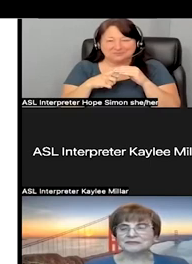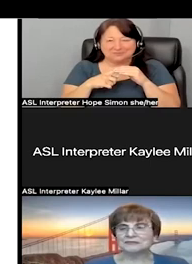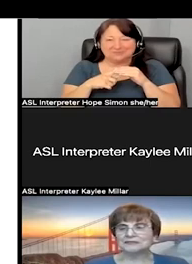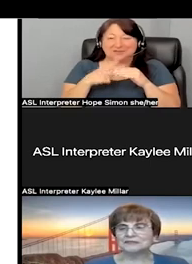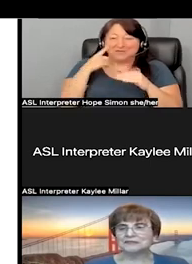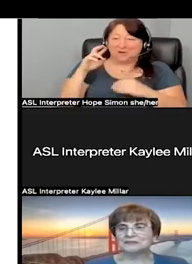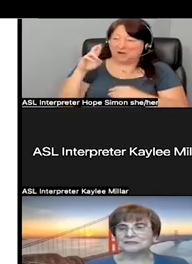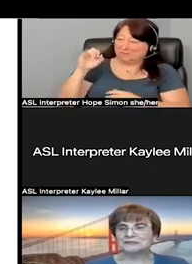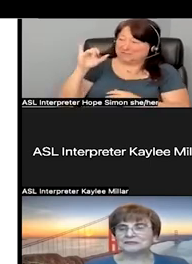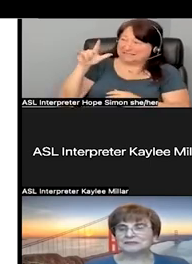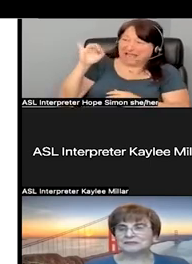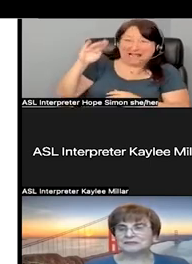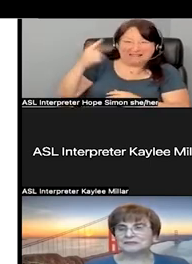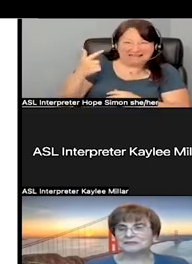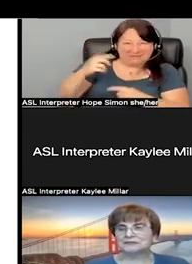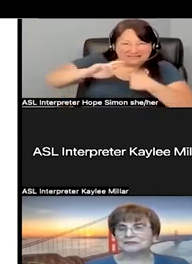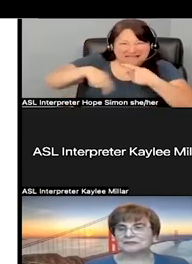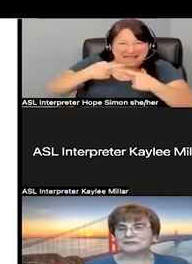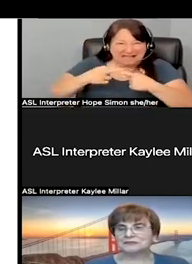recycling in this country. It was really